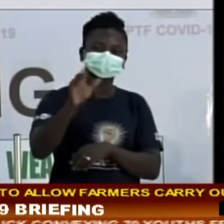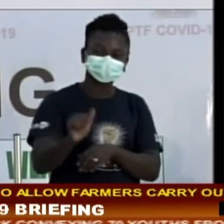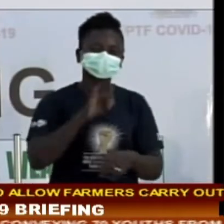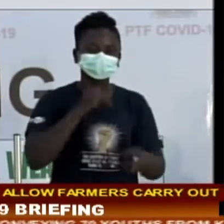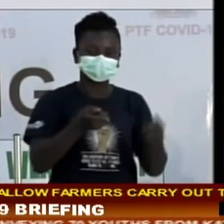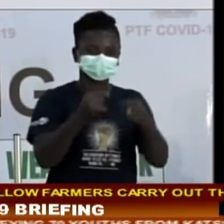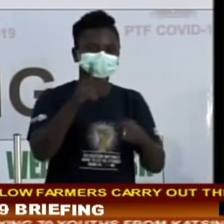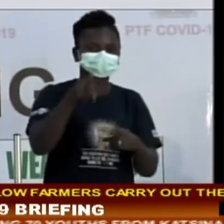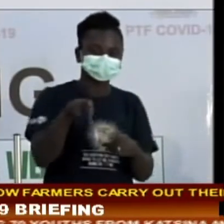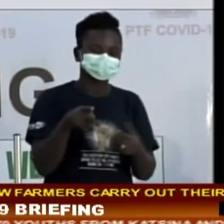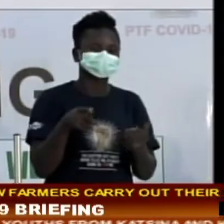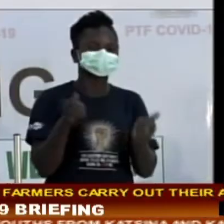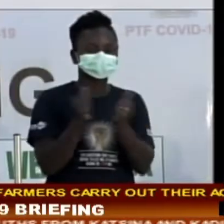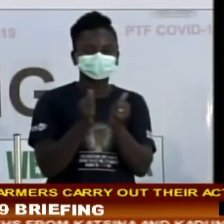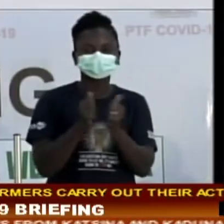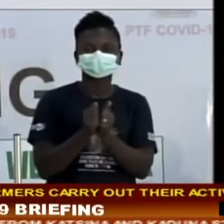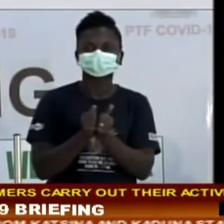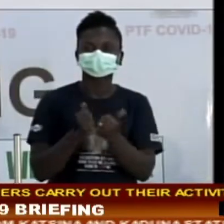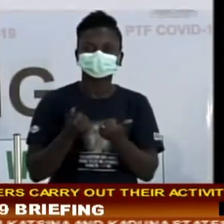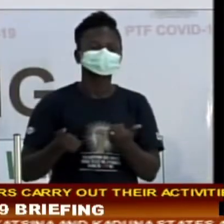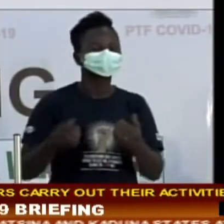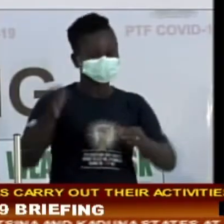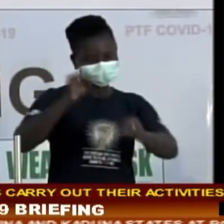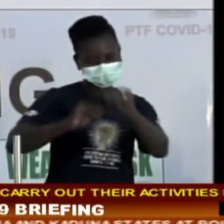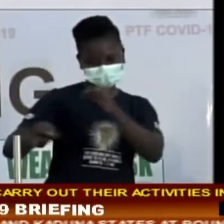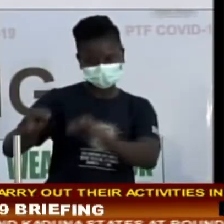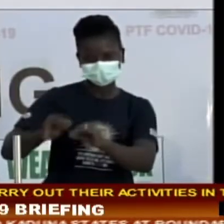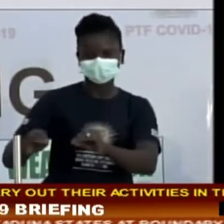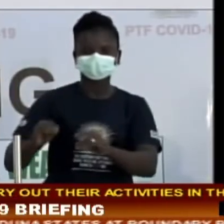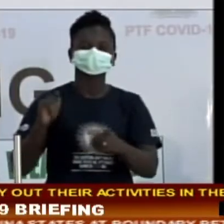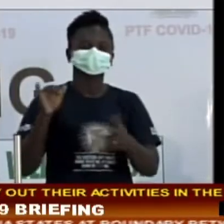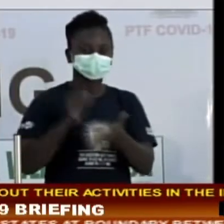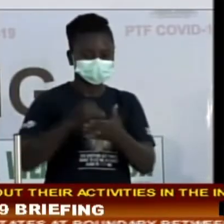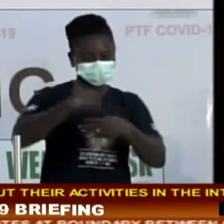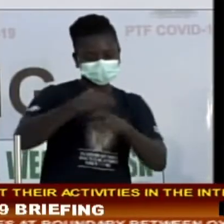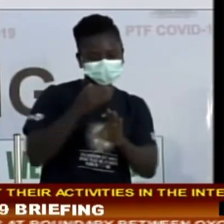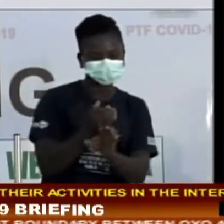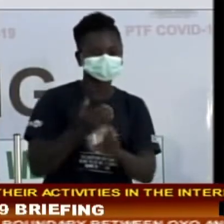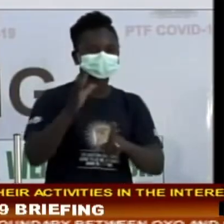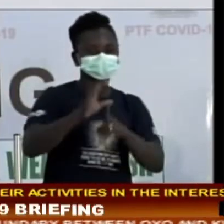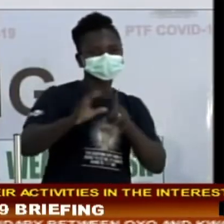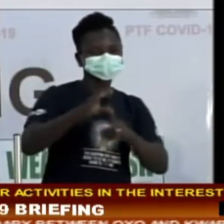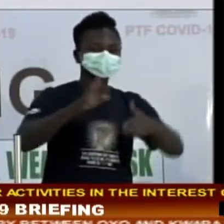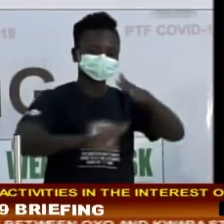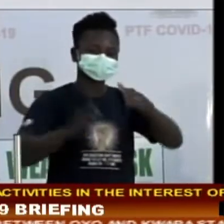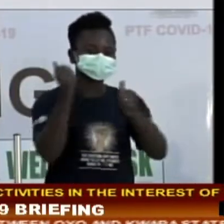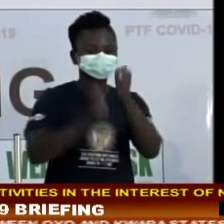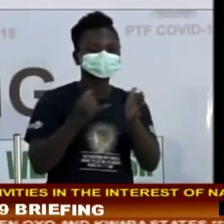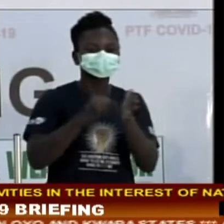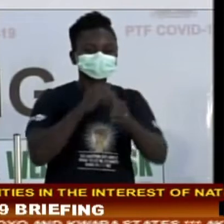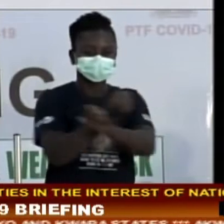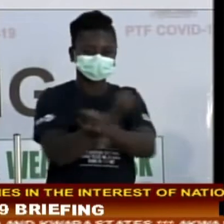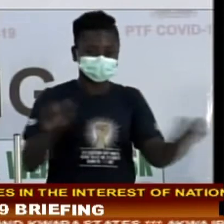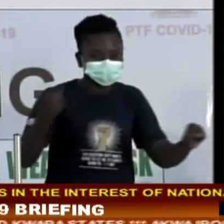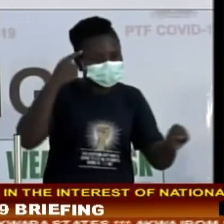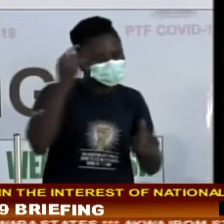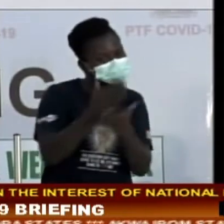with a has come up with a very beautiful uh contribution that creates circumstances under which it is safe for some